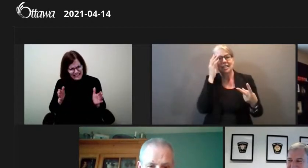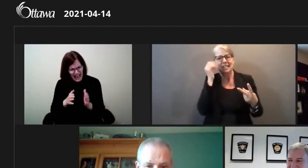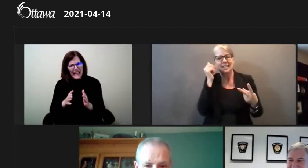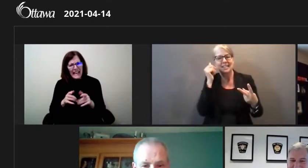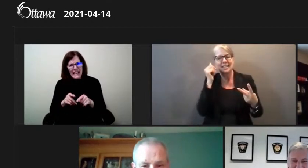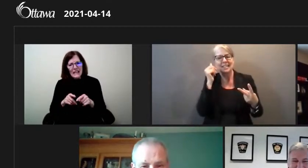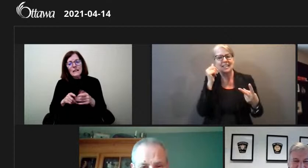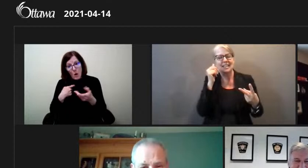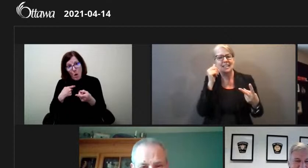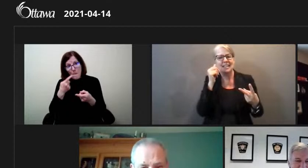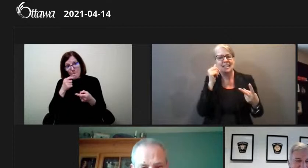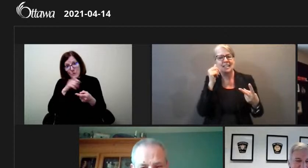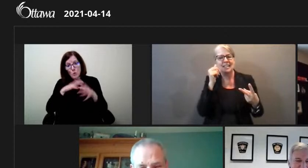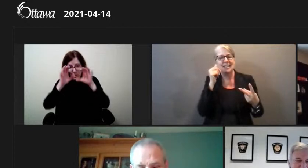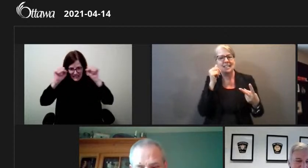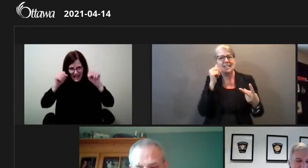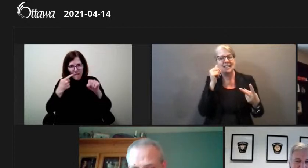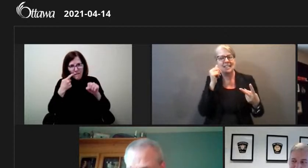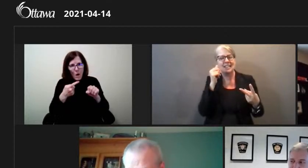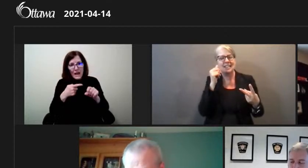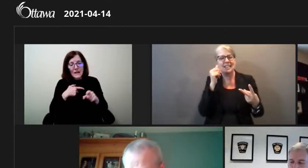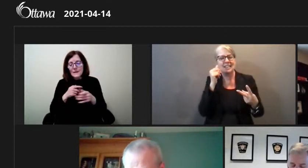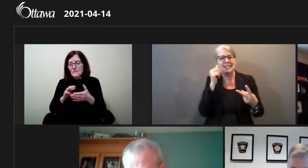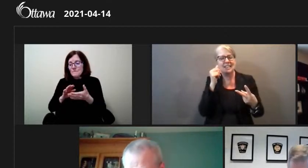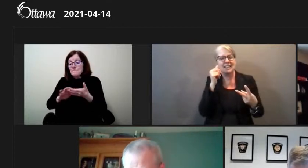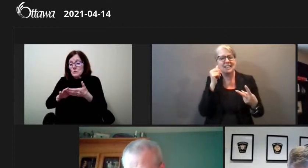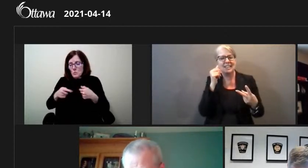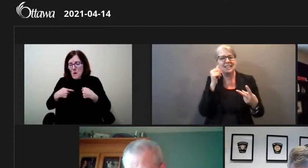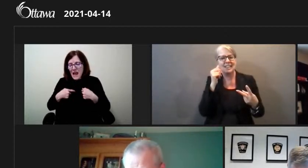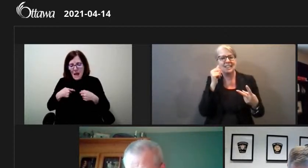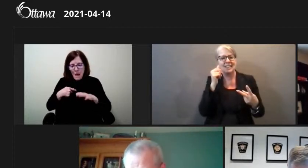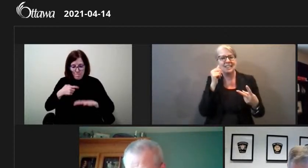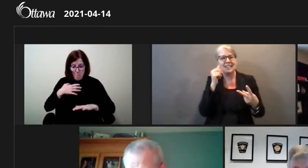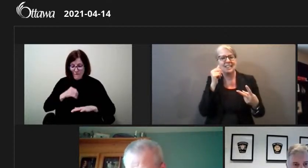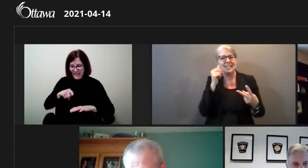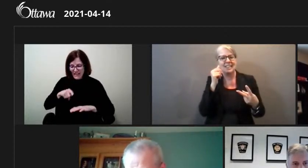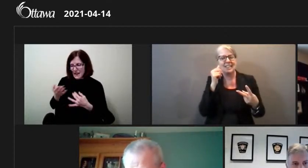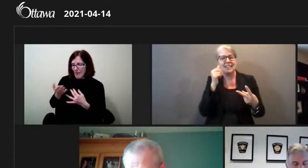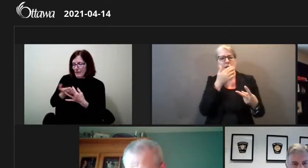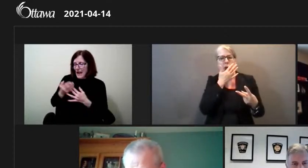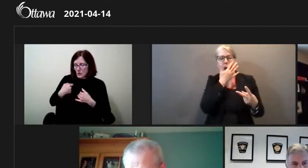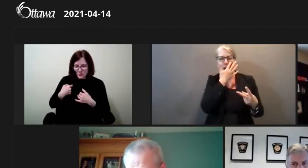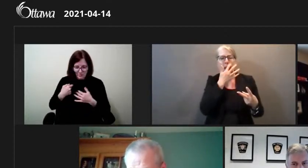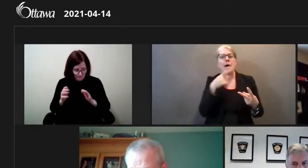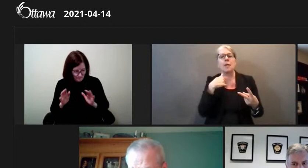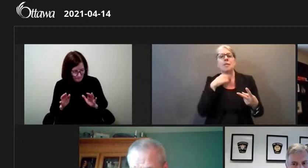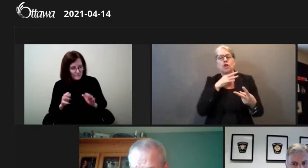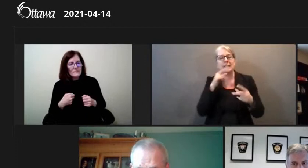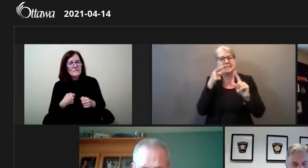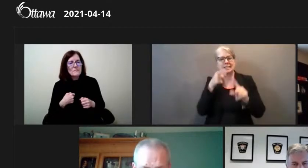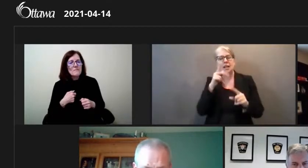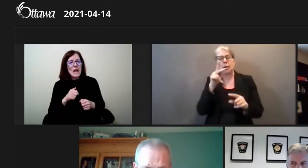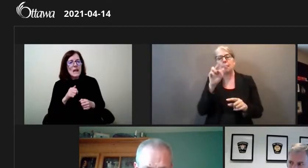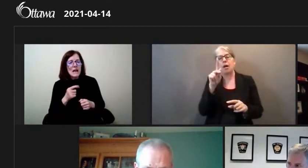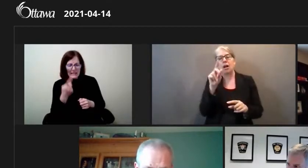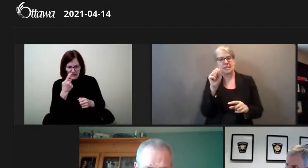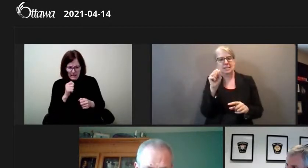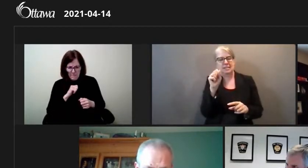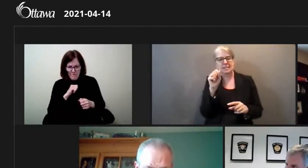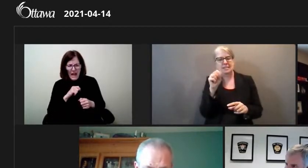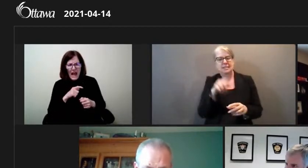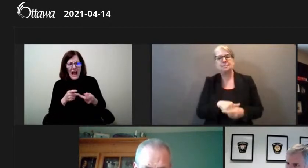Sorry. And so I'm just wondering on the parks piece. So we mentioned that there's